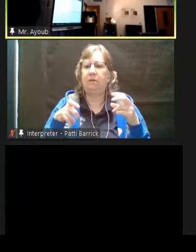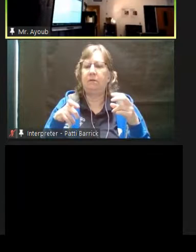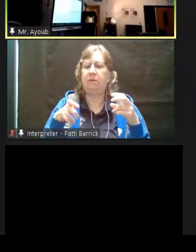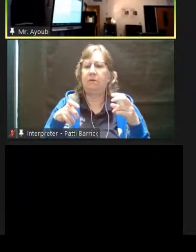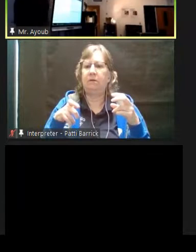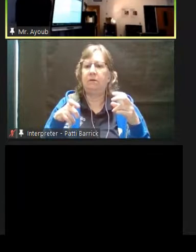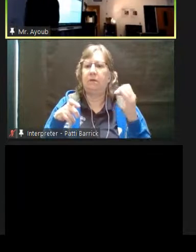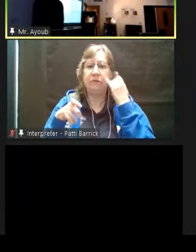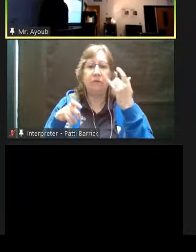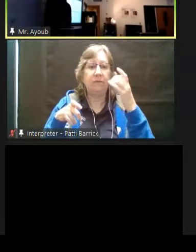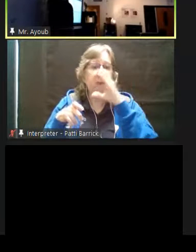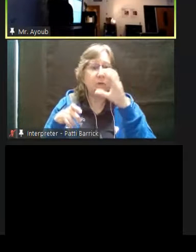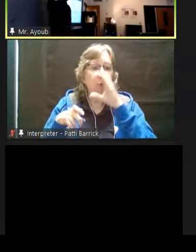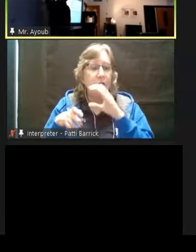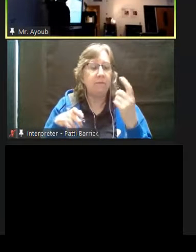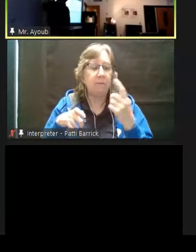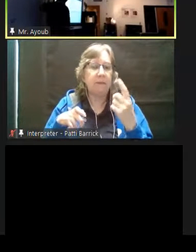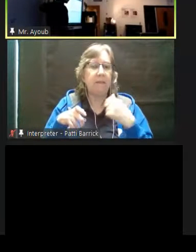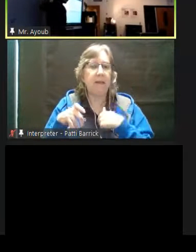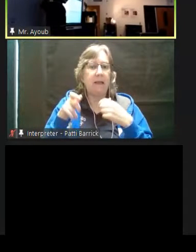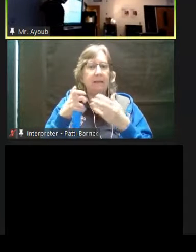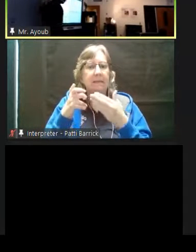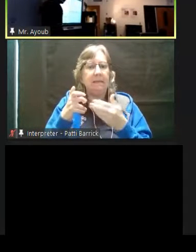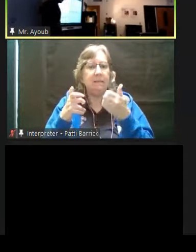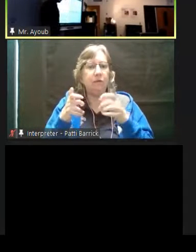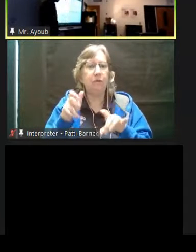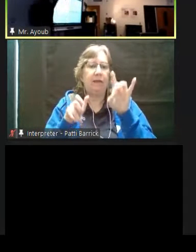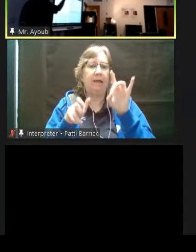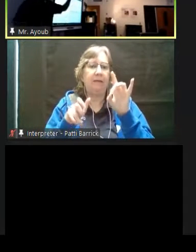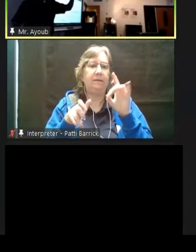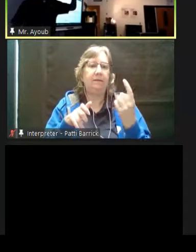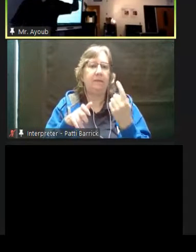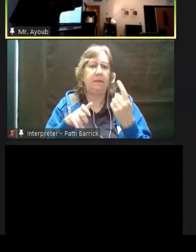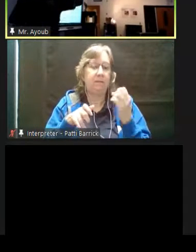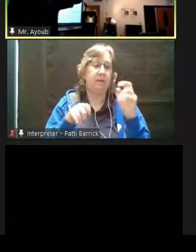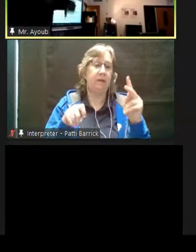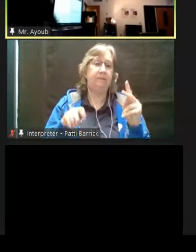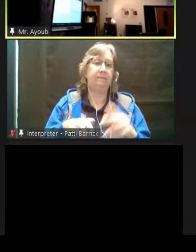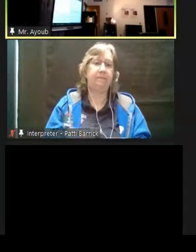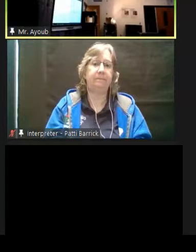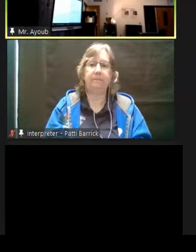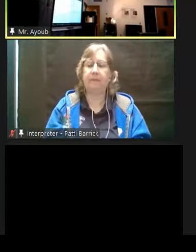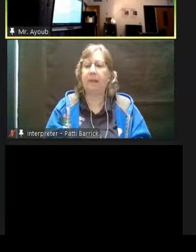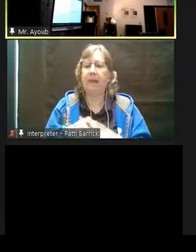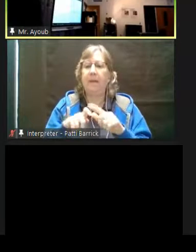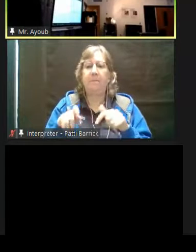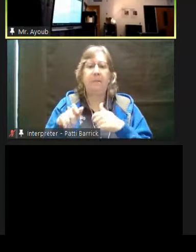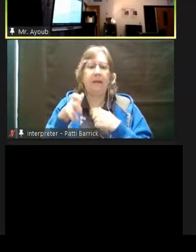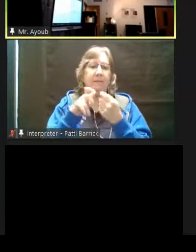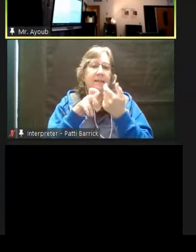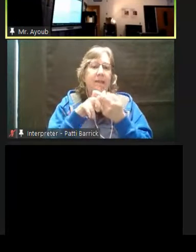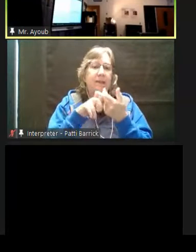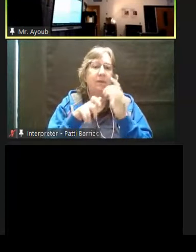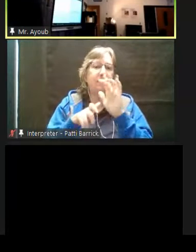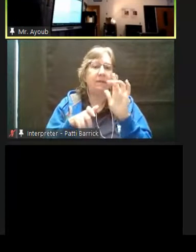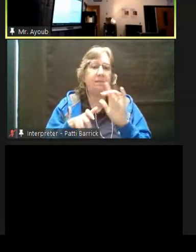for certain pieces, it's easier for me to find them. Okay? So I'm just removing